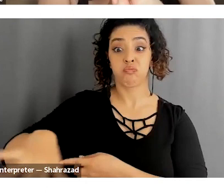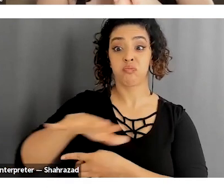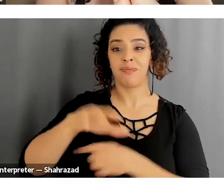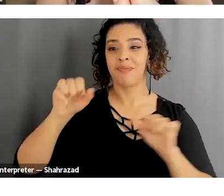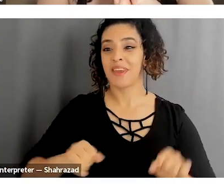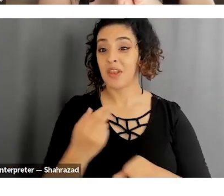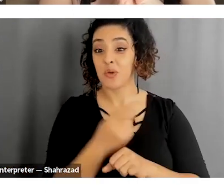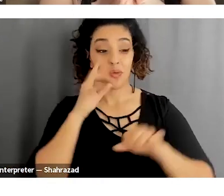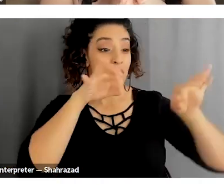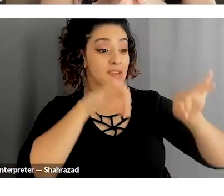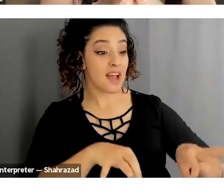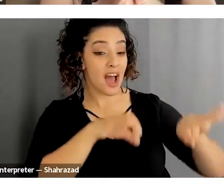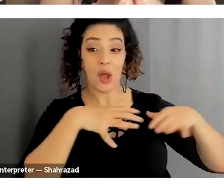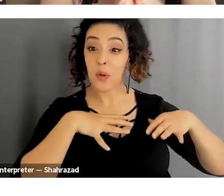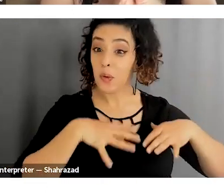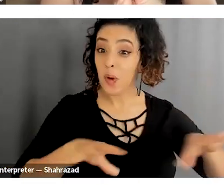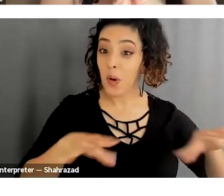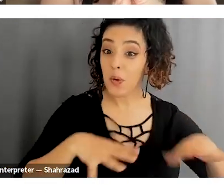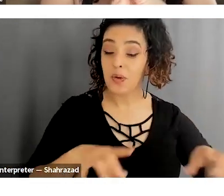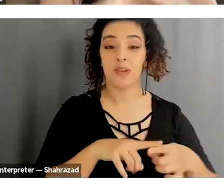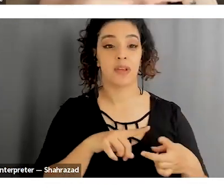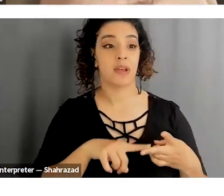your clothing and dye your